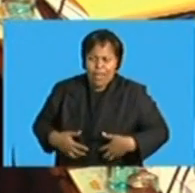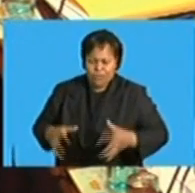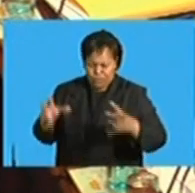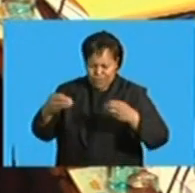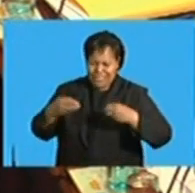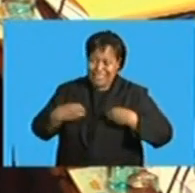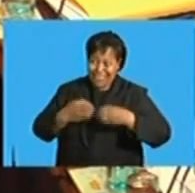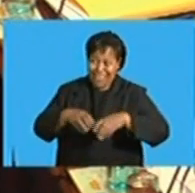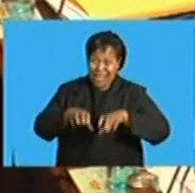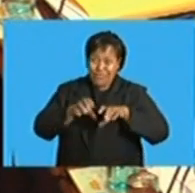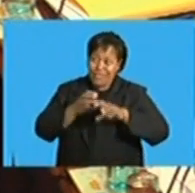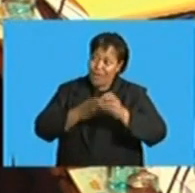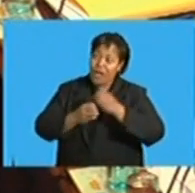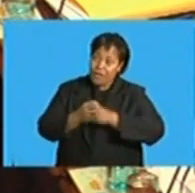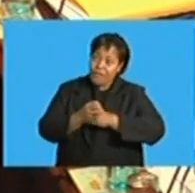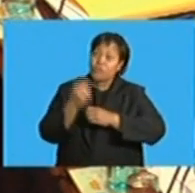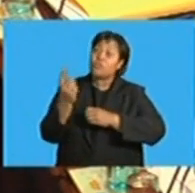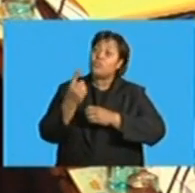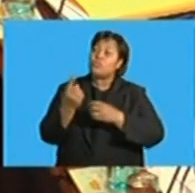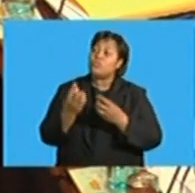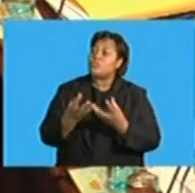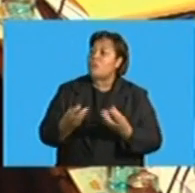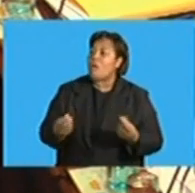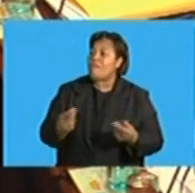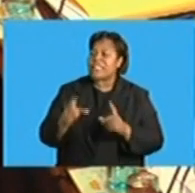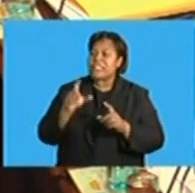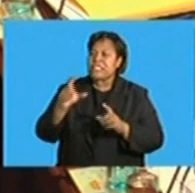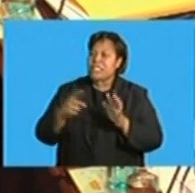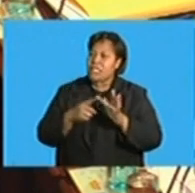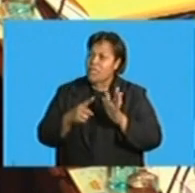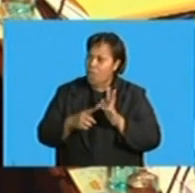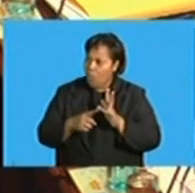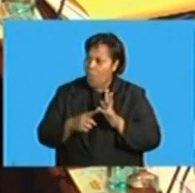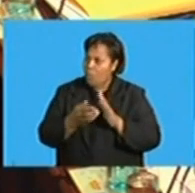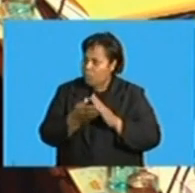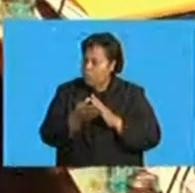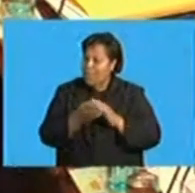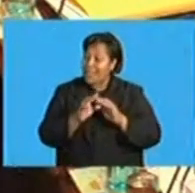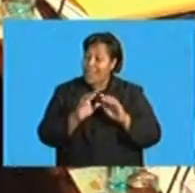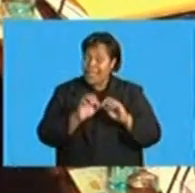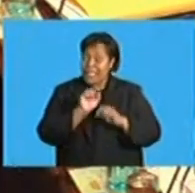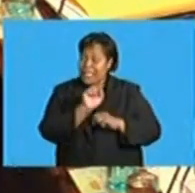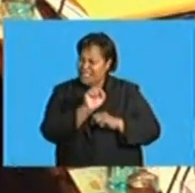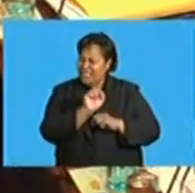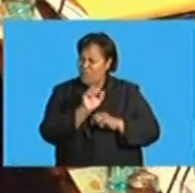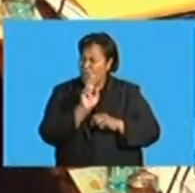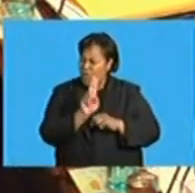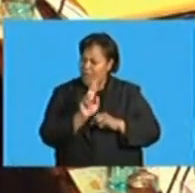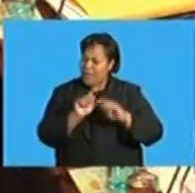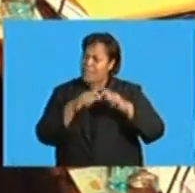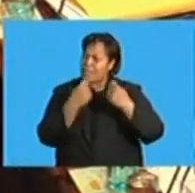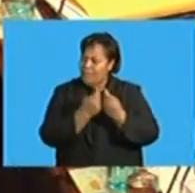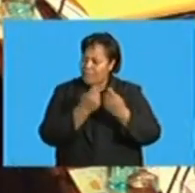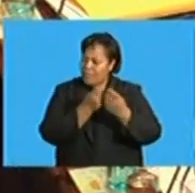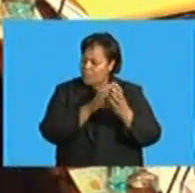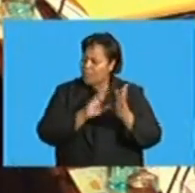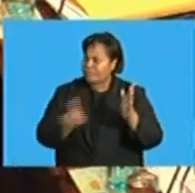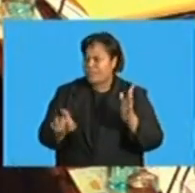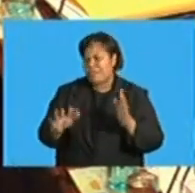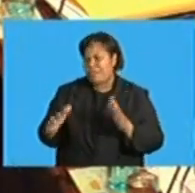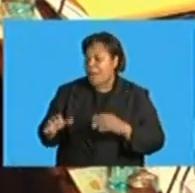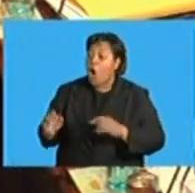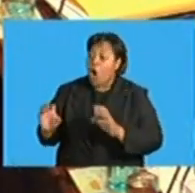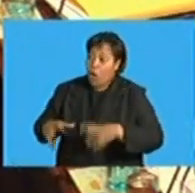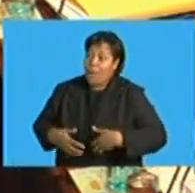municipal councils, it's addressed by the CEO and his or her team. And sometimes even complaints come to the